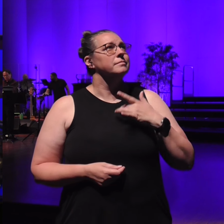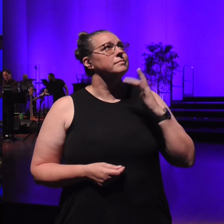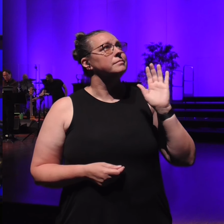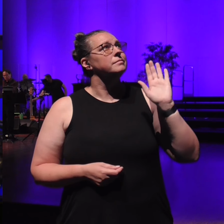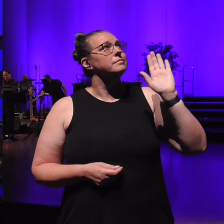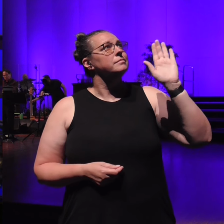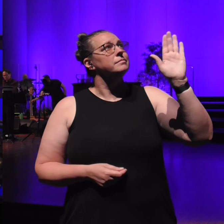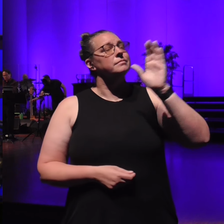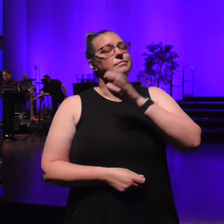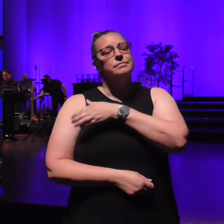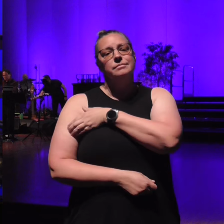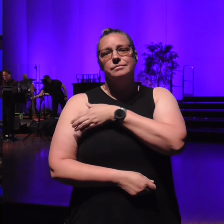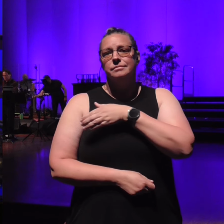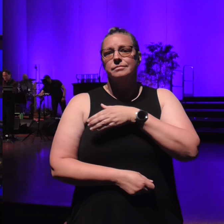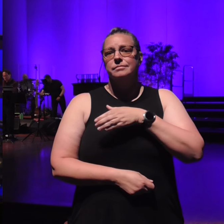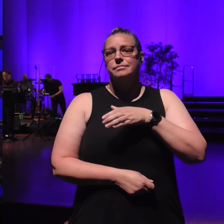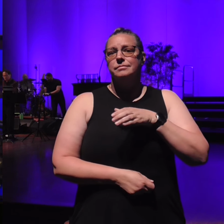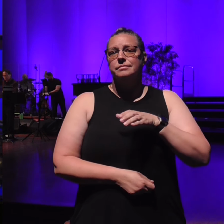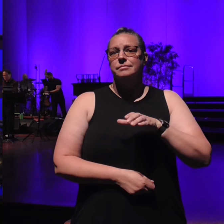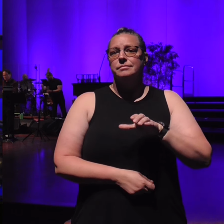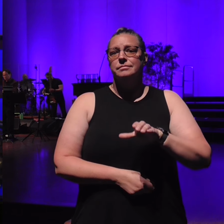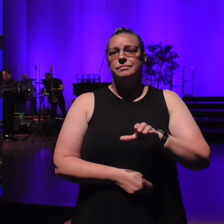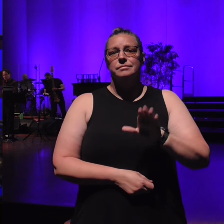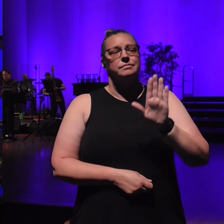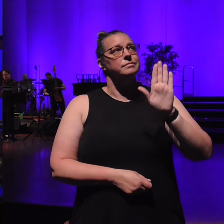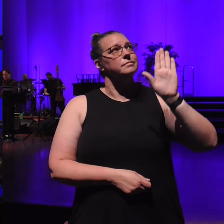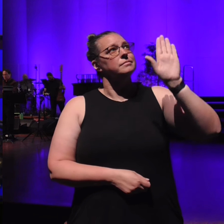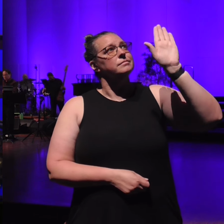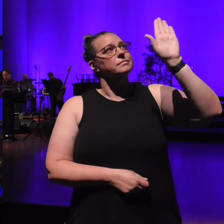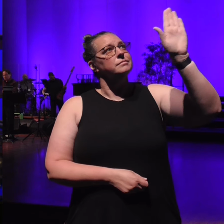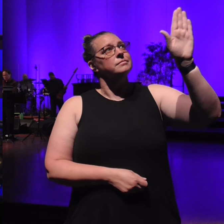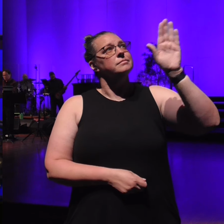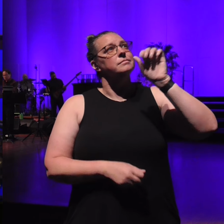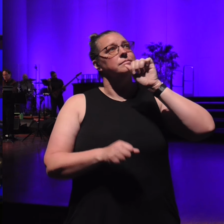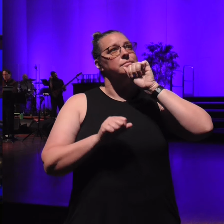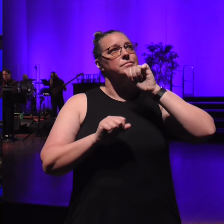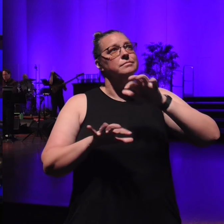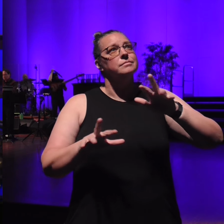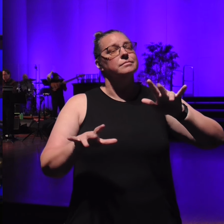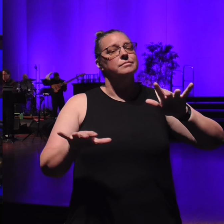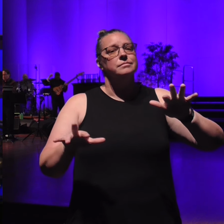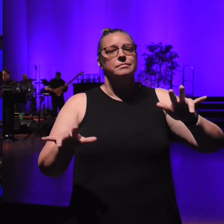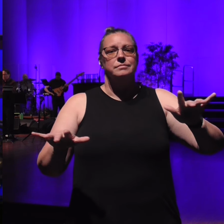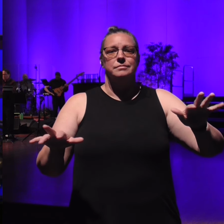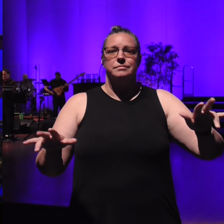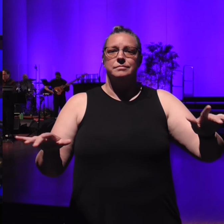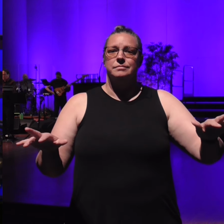can feel the mighty power and the